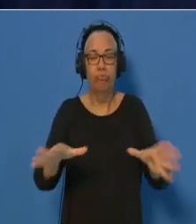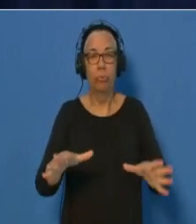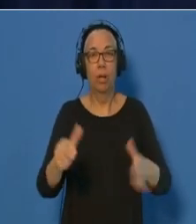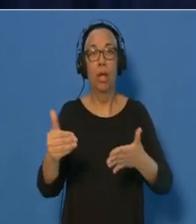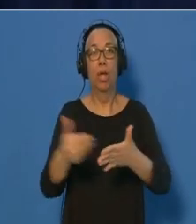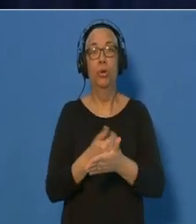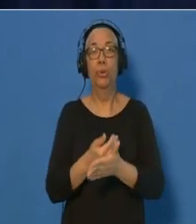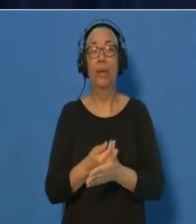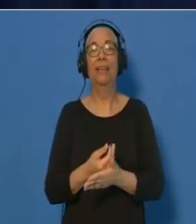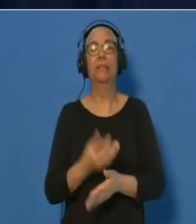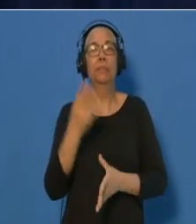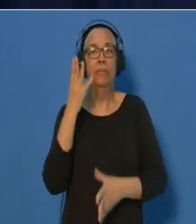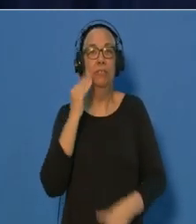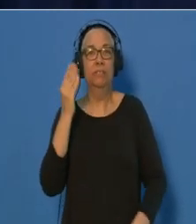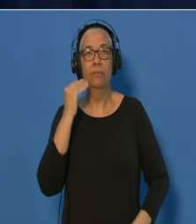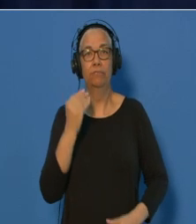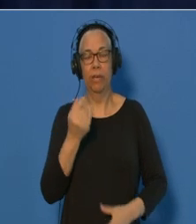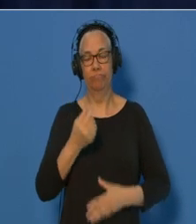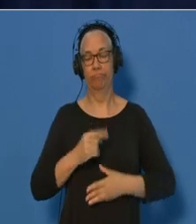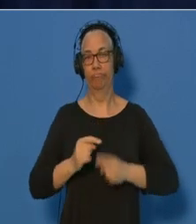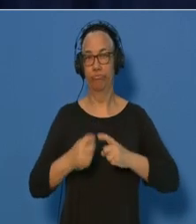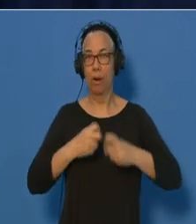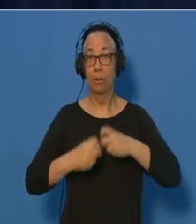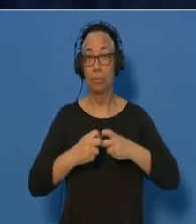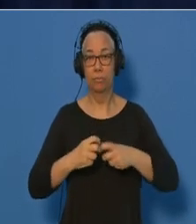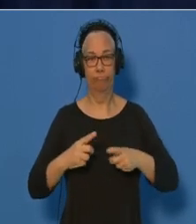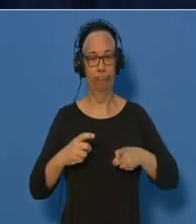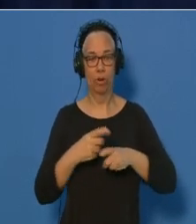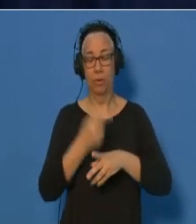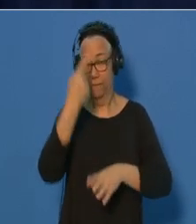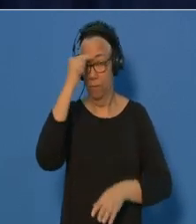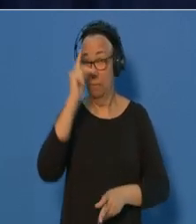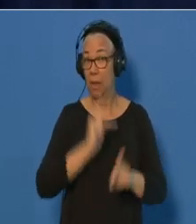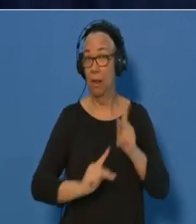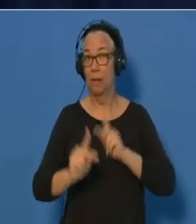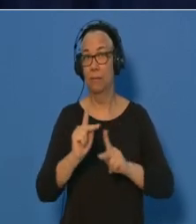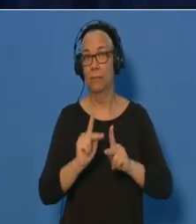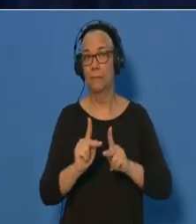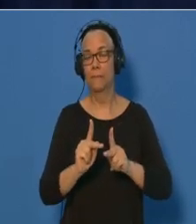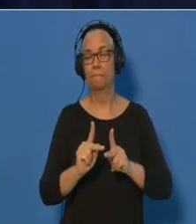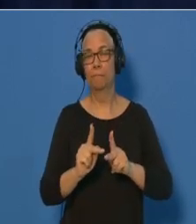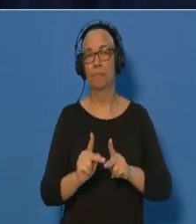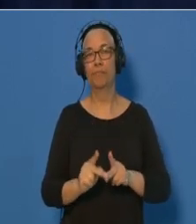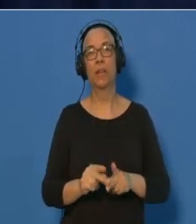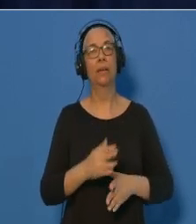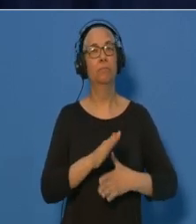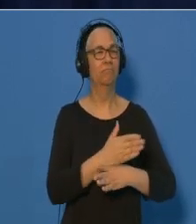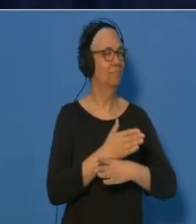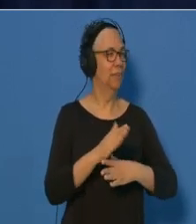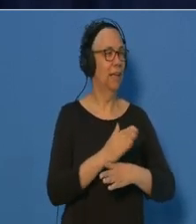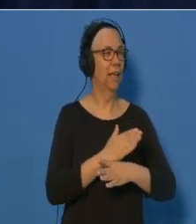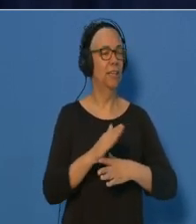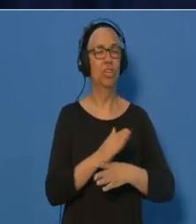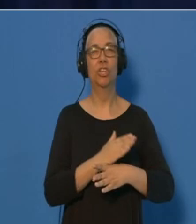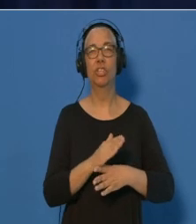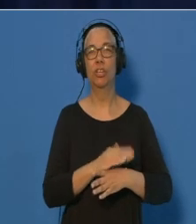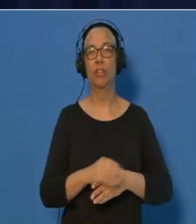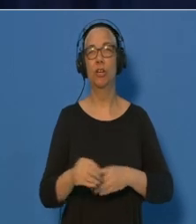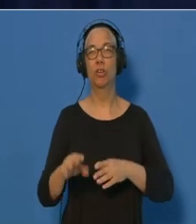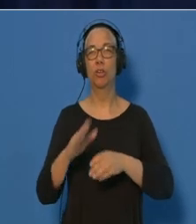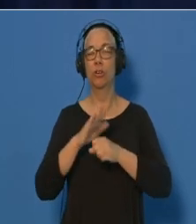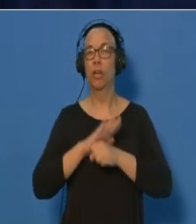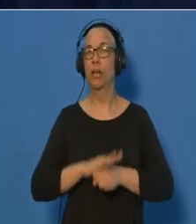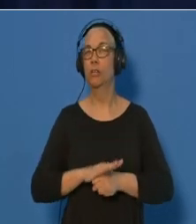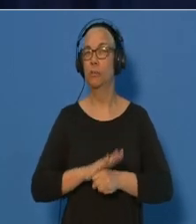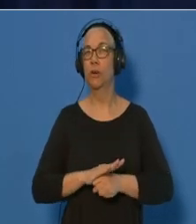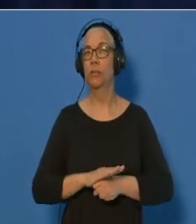and complications to many, and I share those concerns of the toll of which this is taking on so many of our families. And